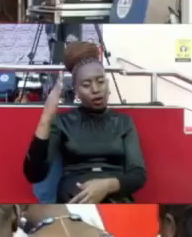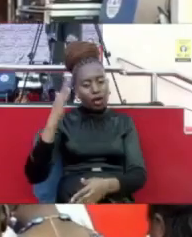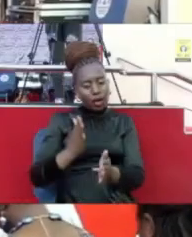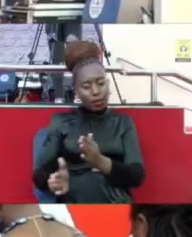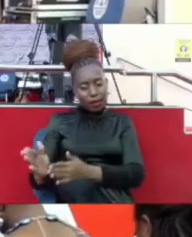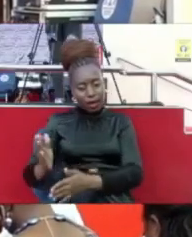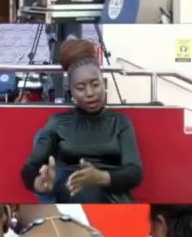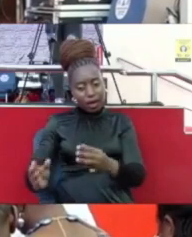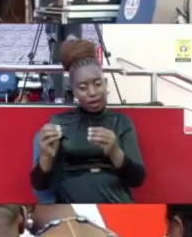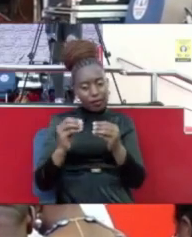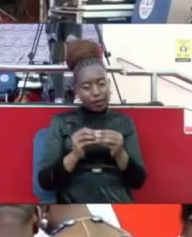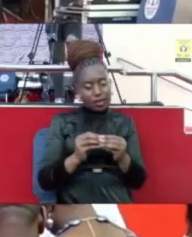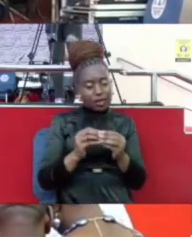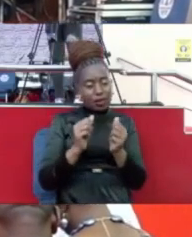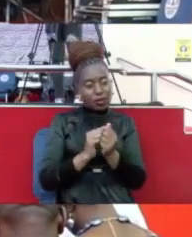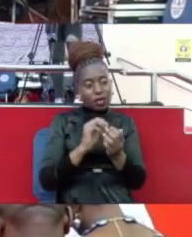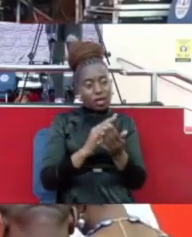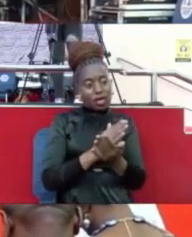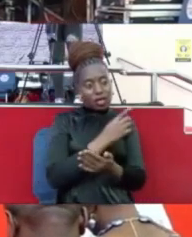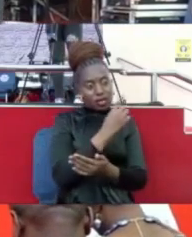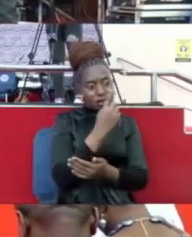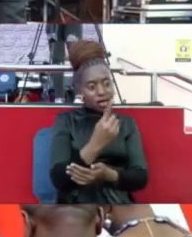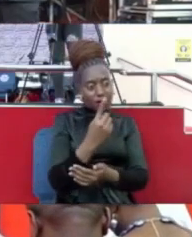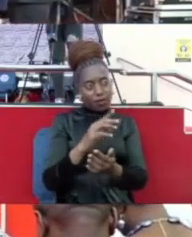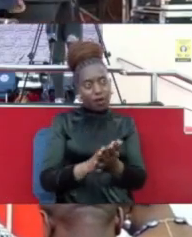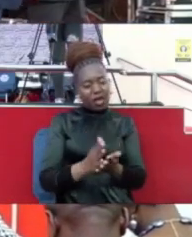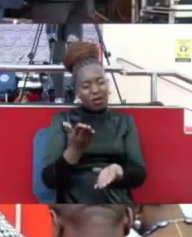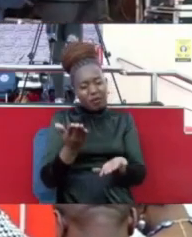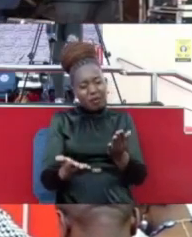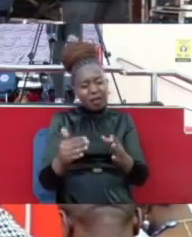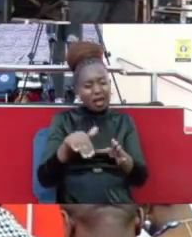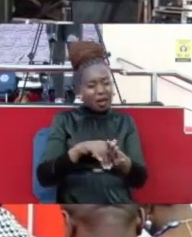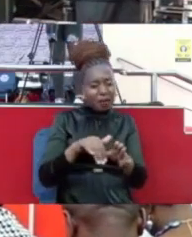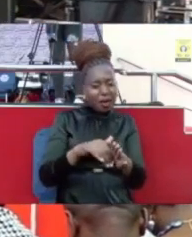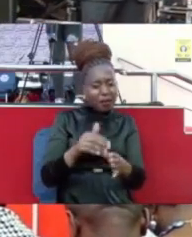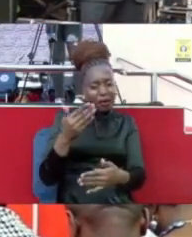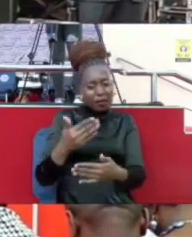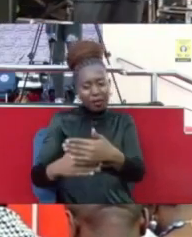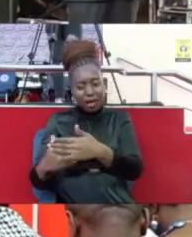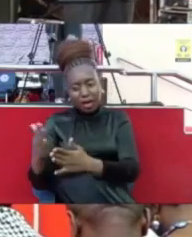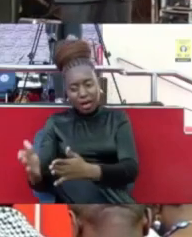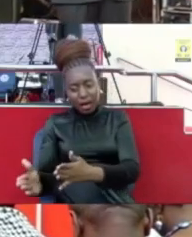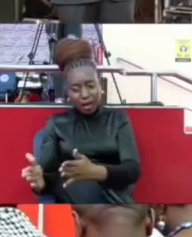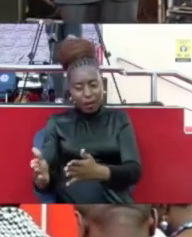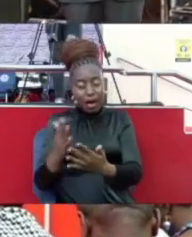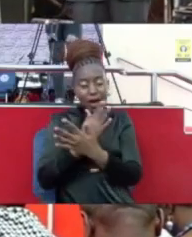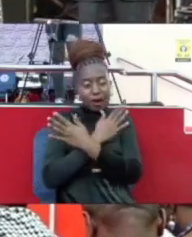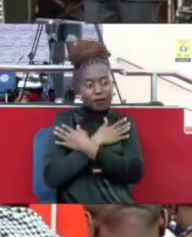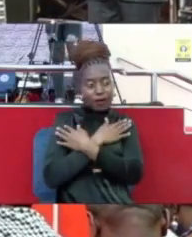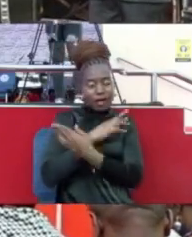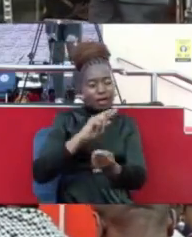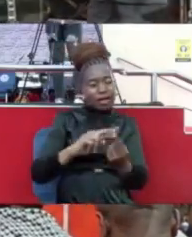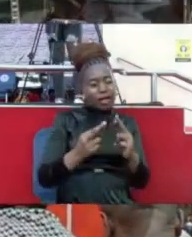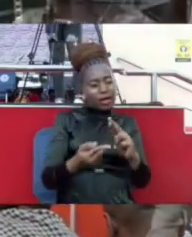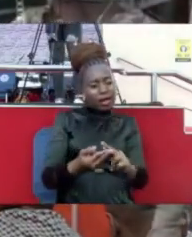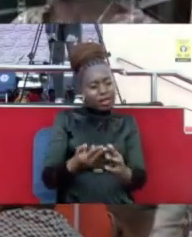with somebody, whether a neighbor, a friend, a relative, or